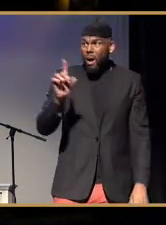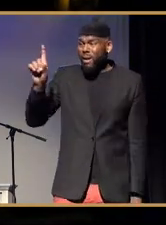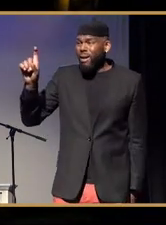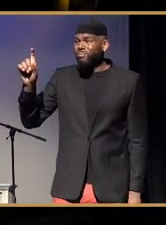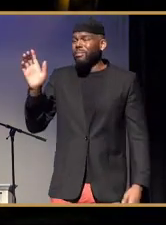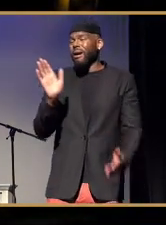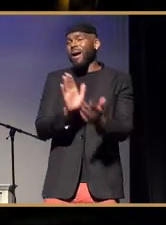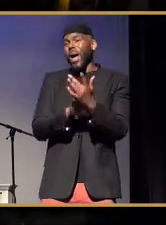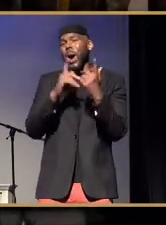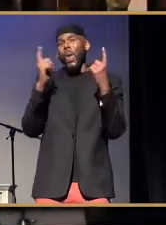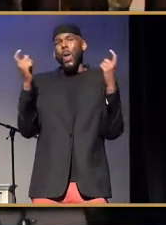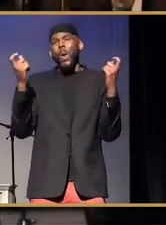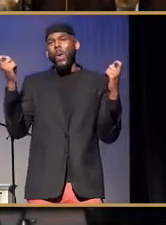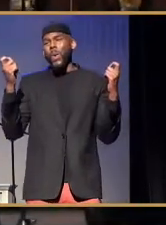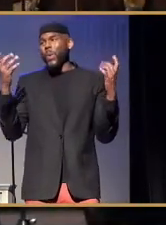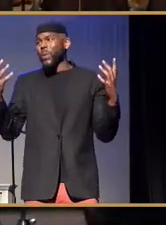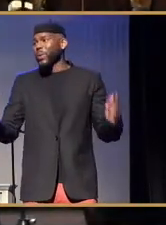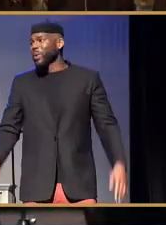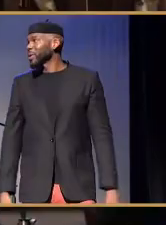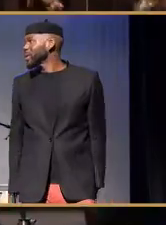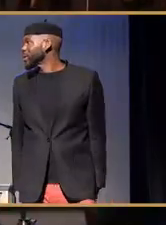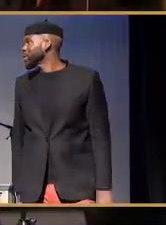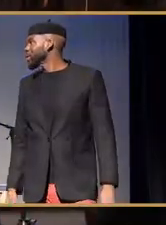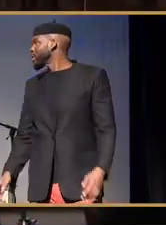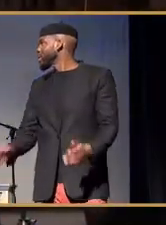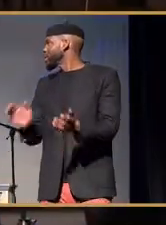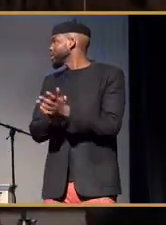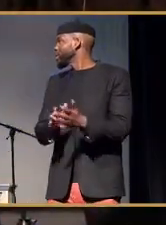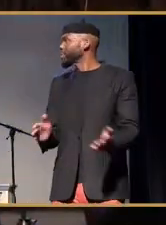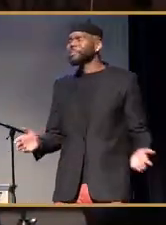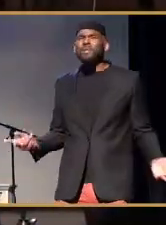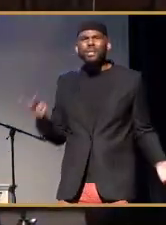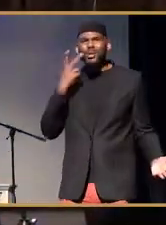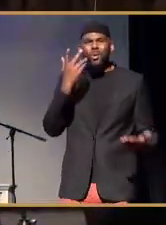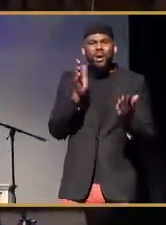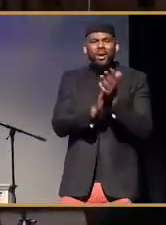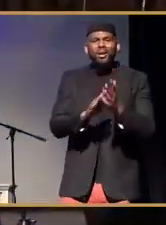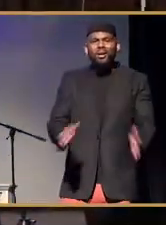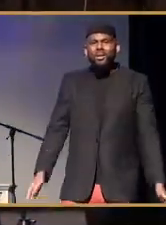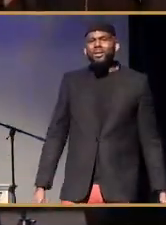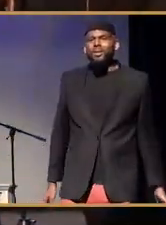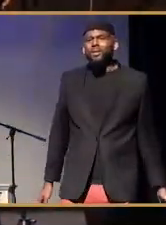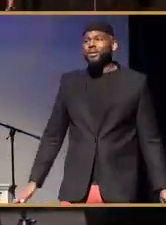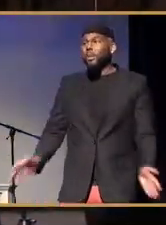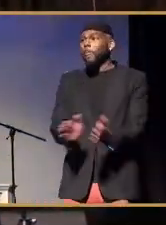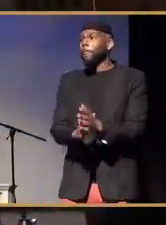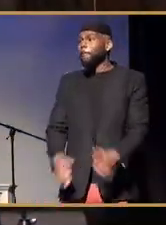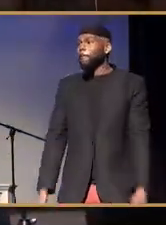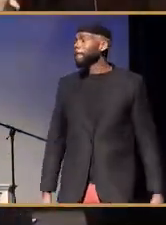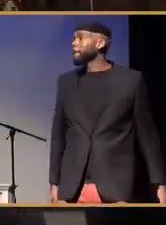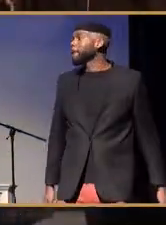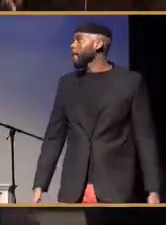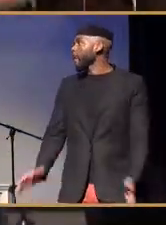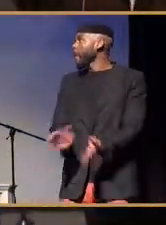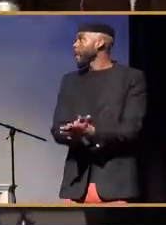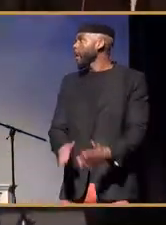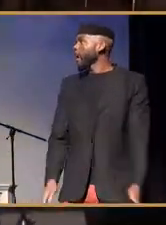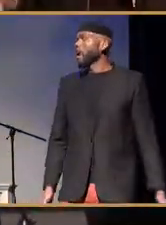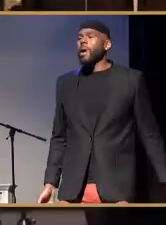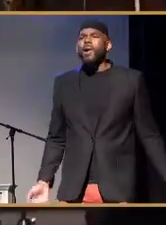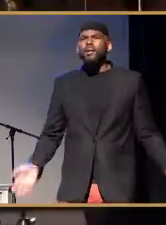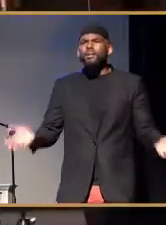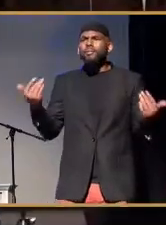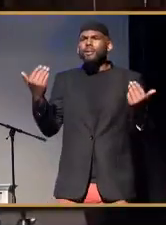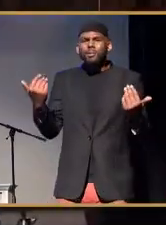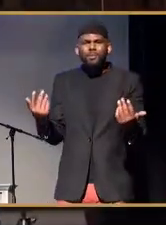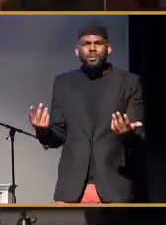Hallelujah. Come on. Come on, put your hands together. Come on, stand to your feet if